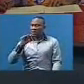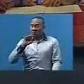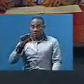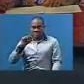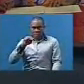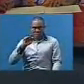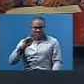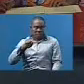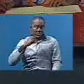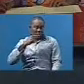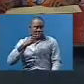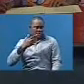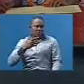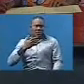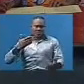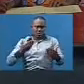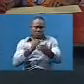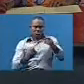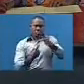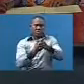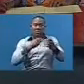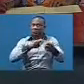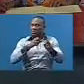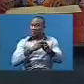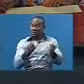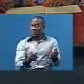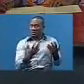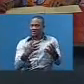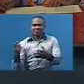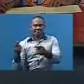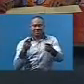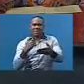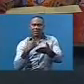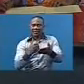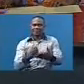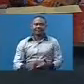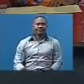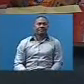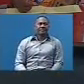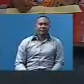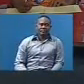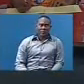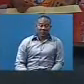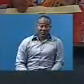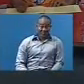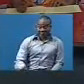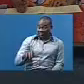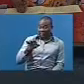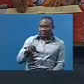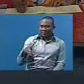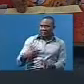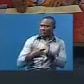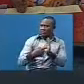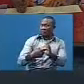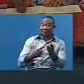new challenges confronting our society and also meet a request by the United Nations. The event saw a